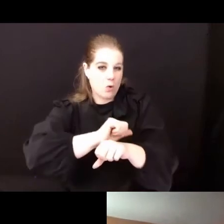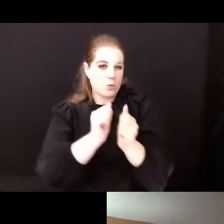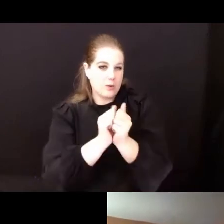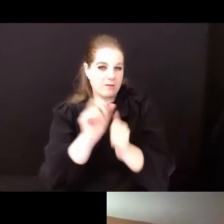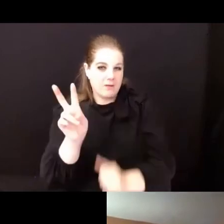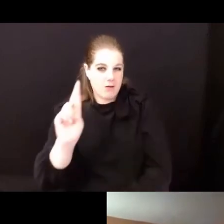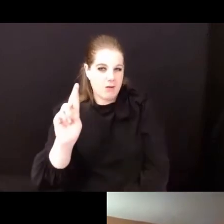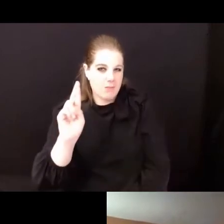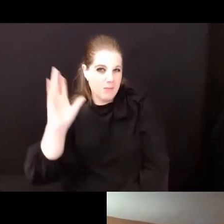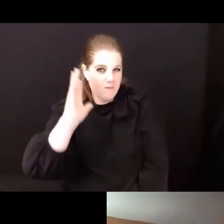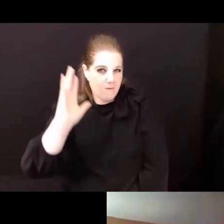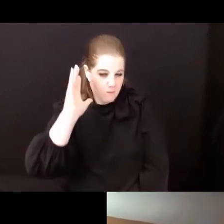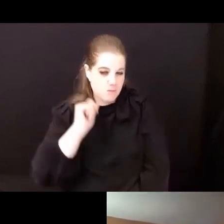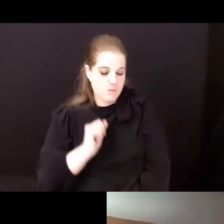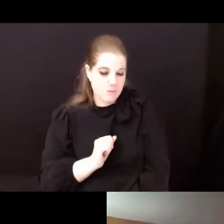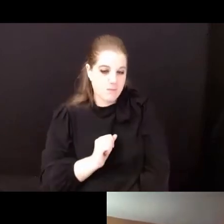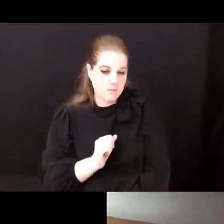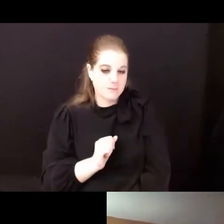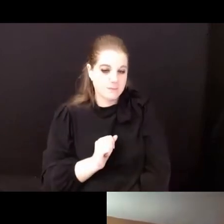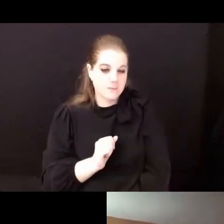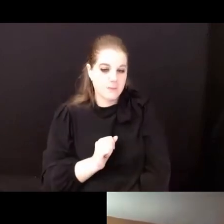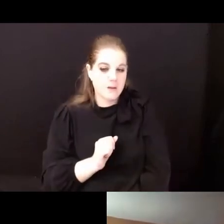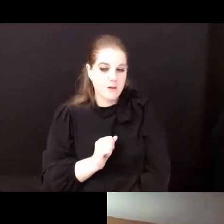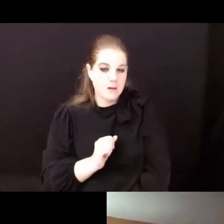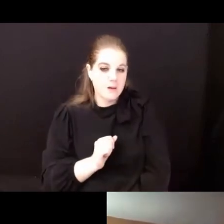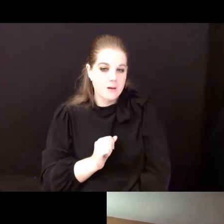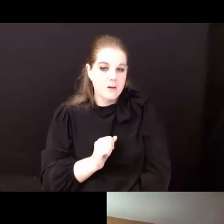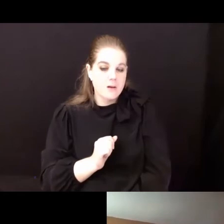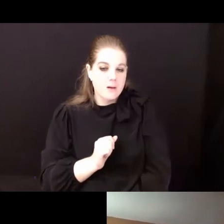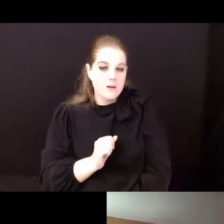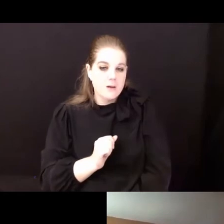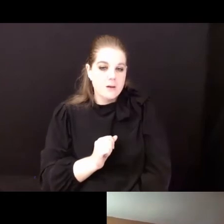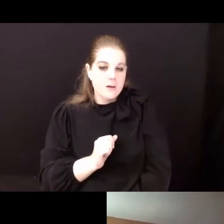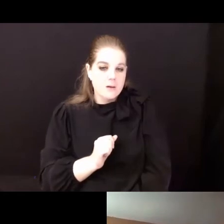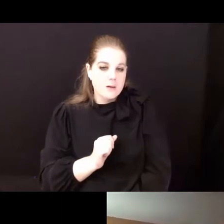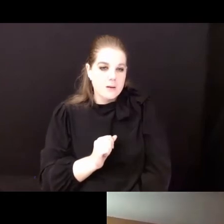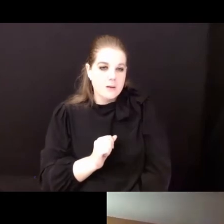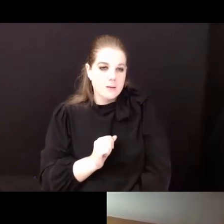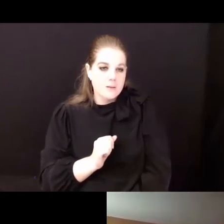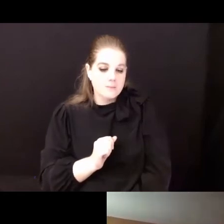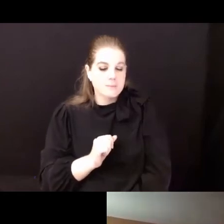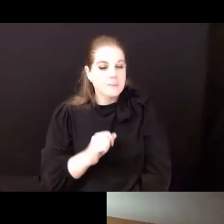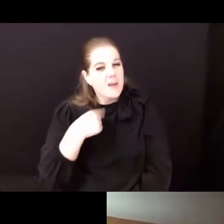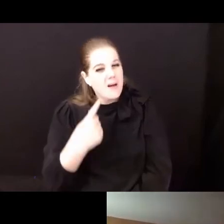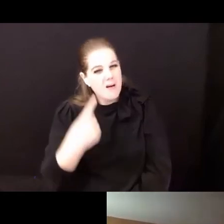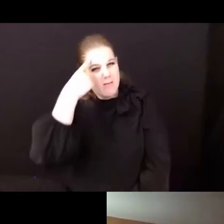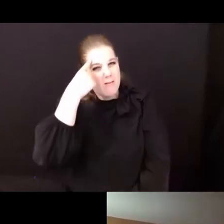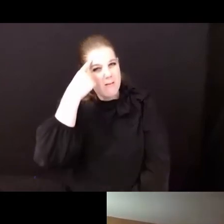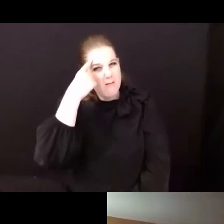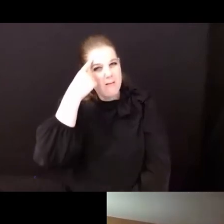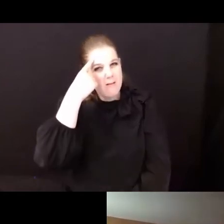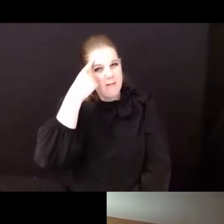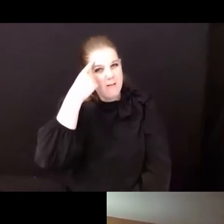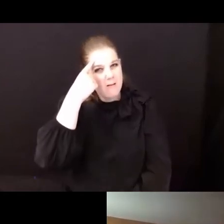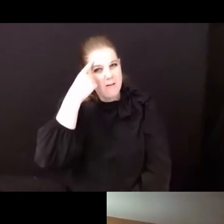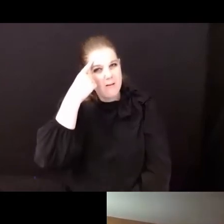was passed and just after. And I think they were trying to get a feel